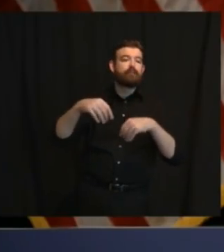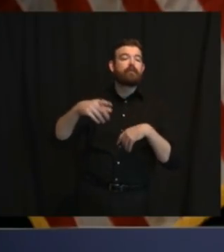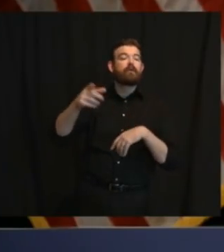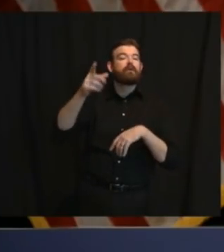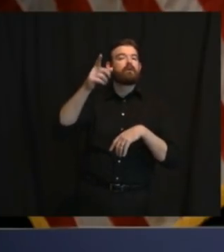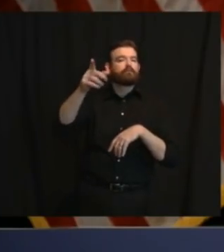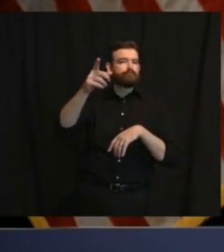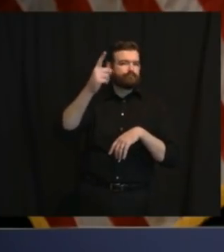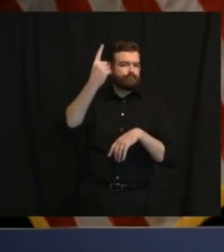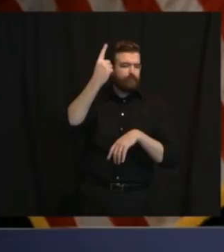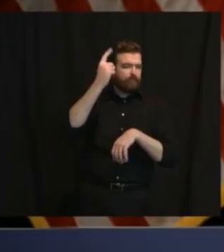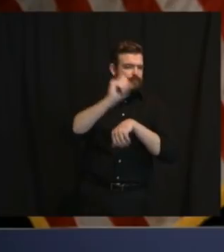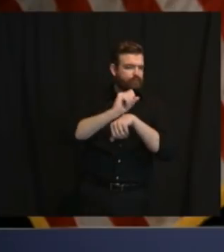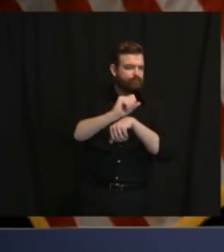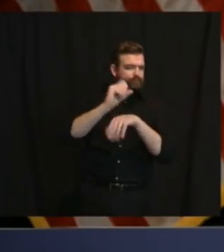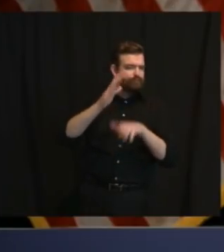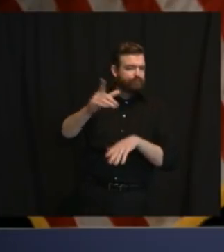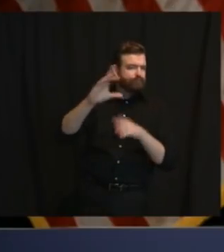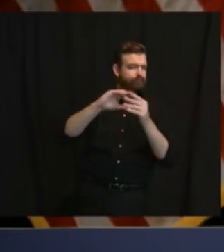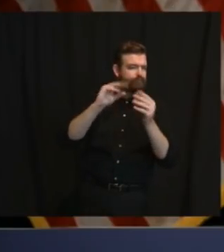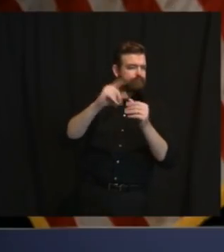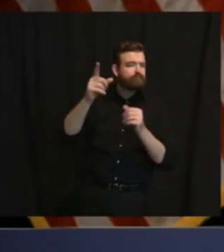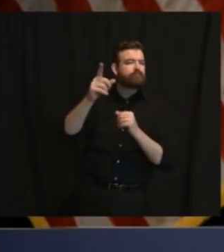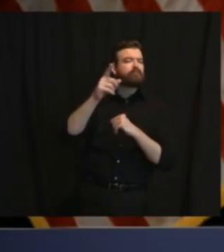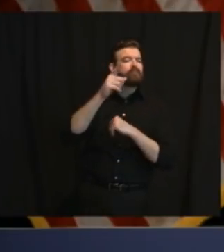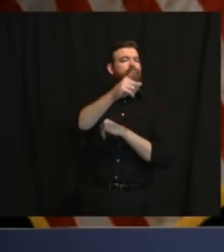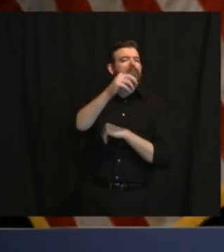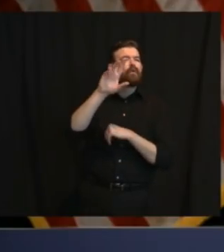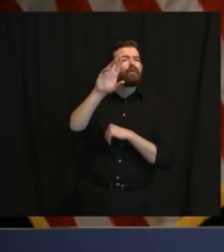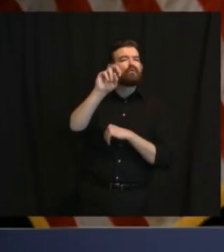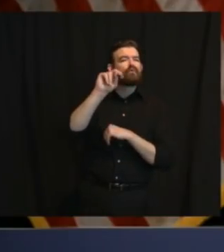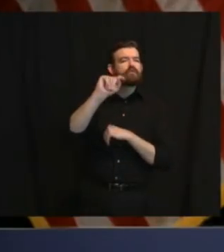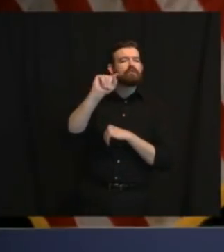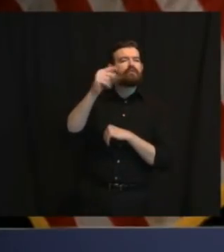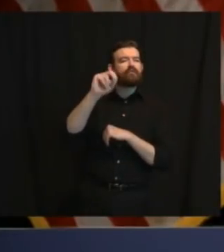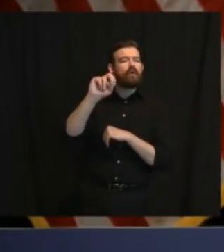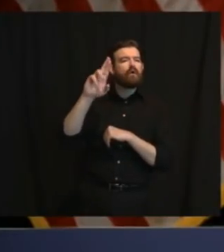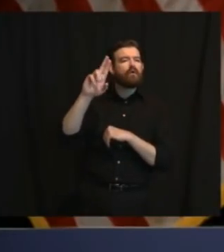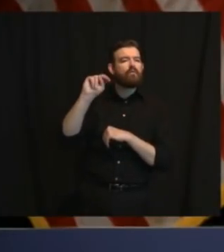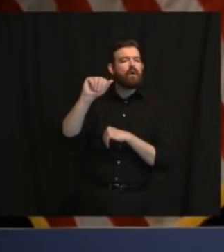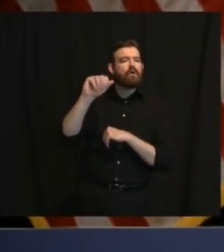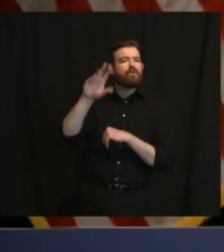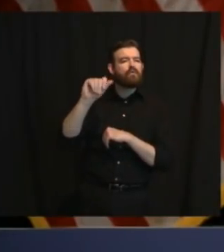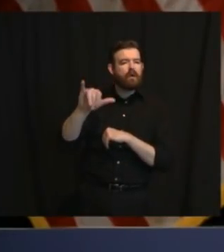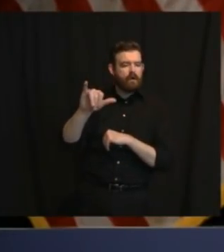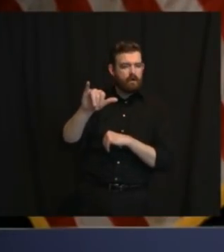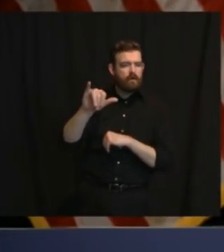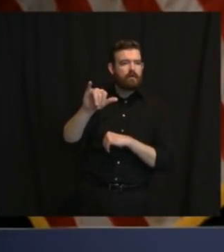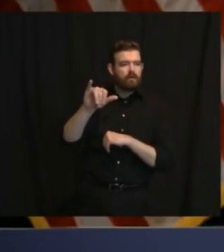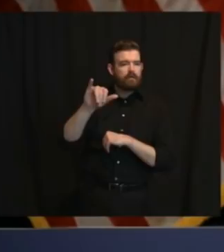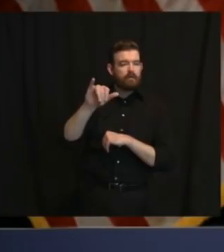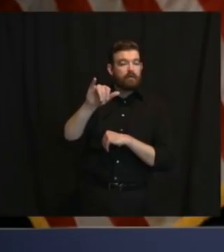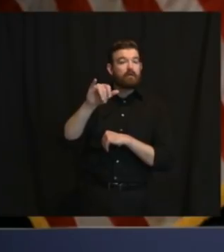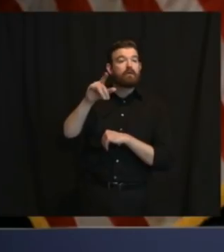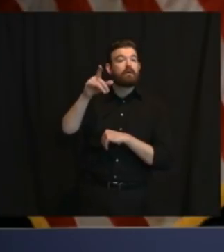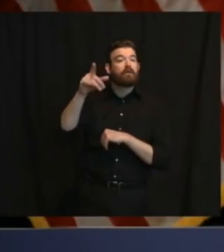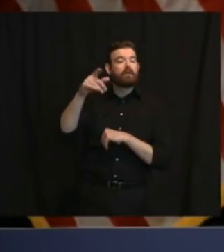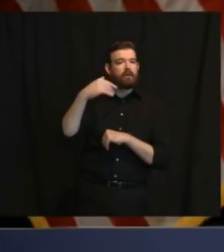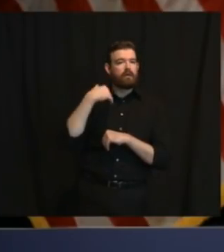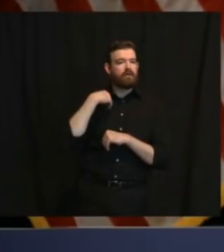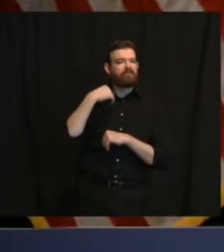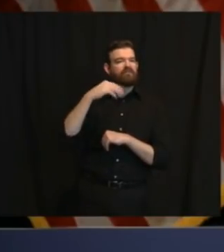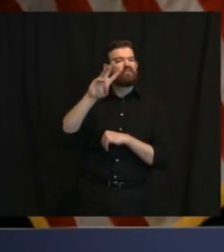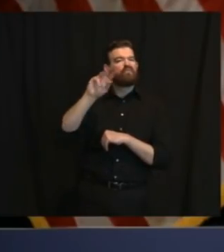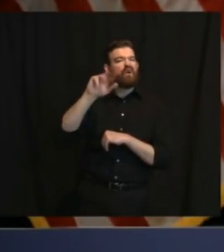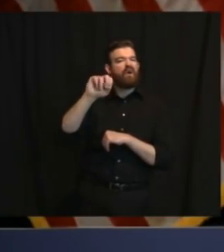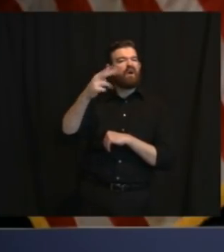Runway, a company that rents gowns and makeup, is allowing their warehouse to operate because your executive order is not specific about which